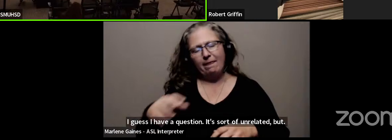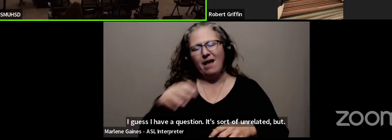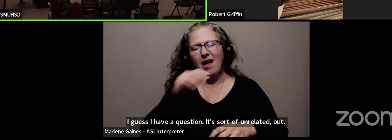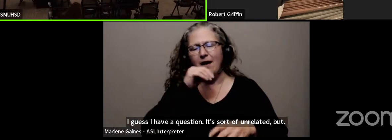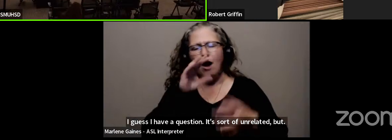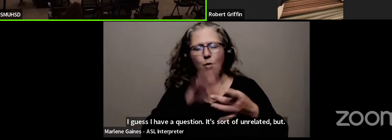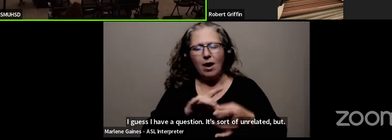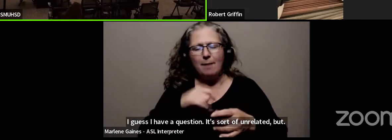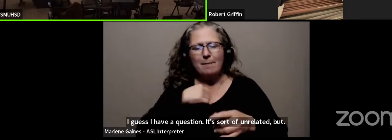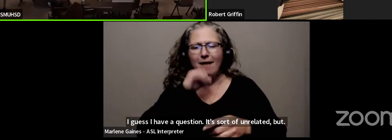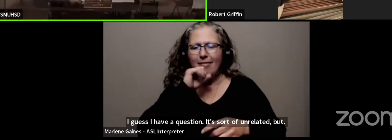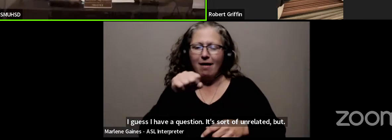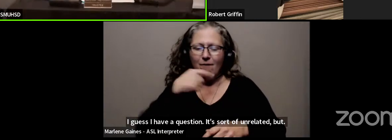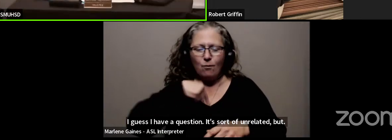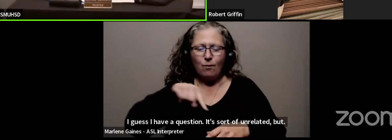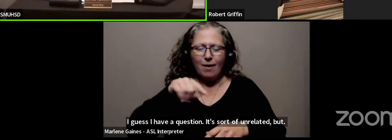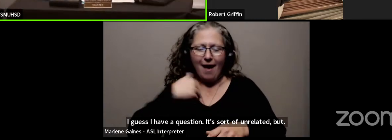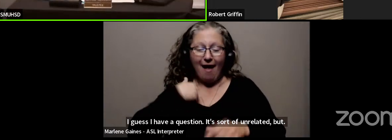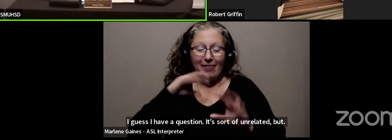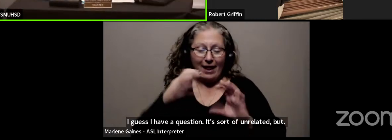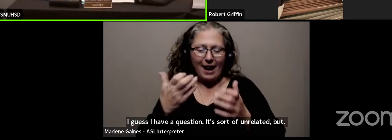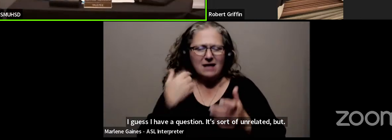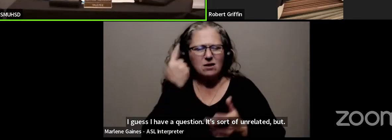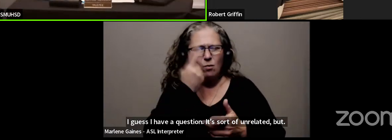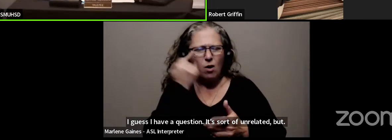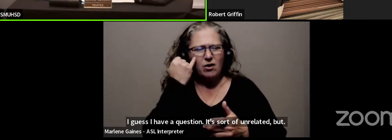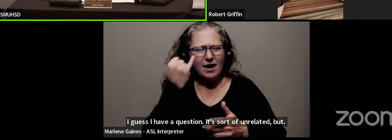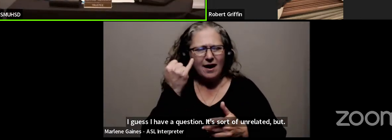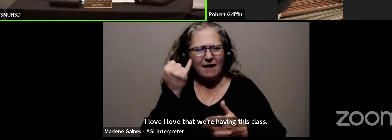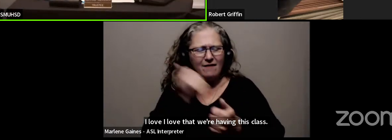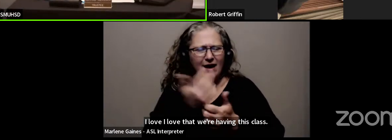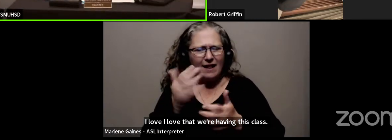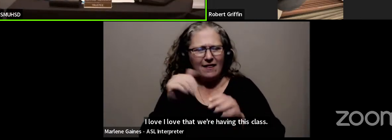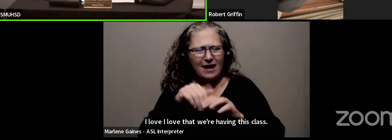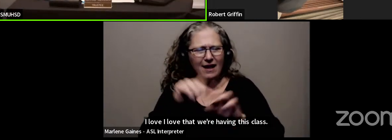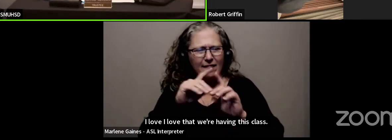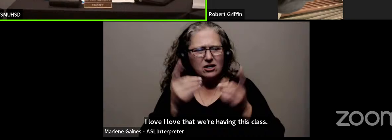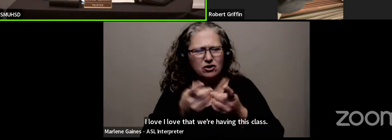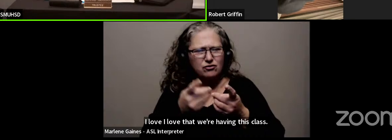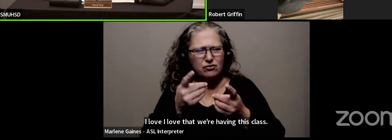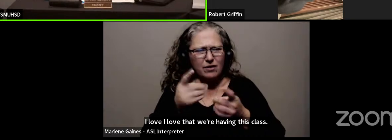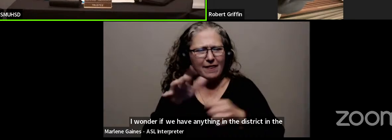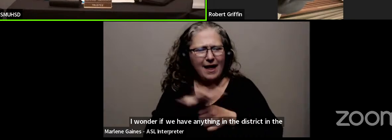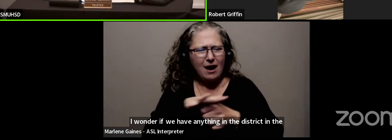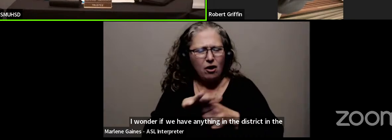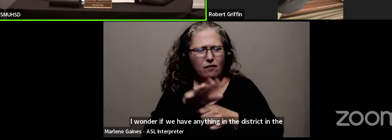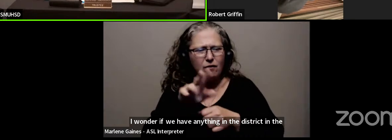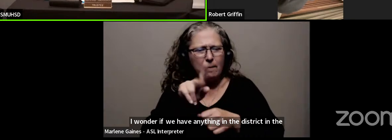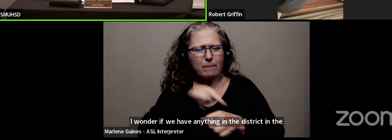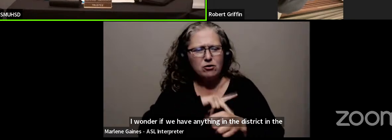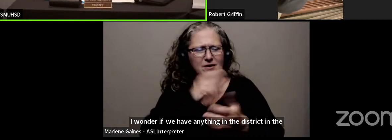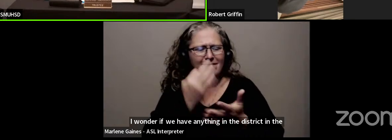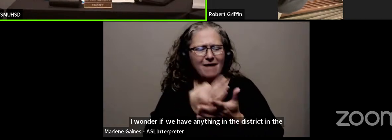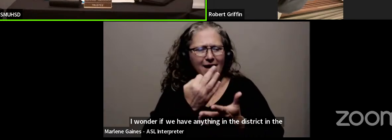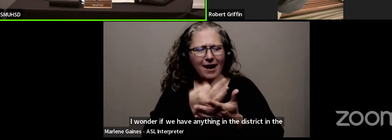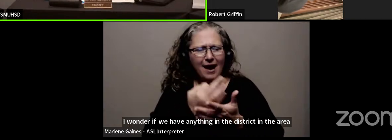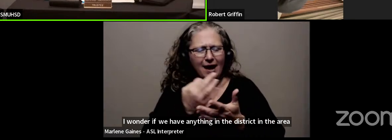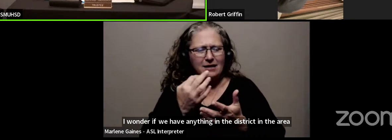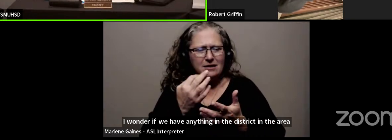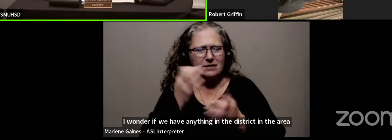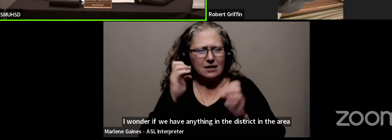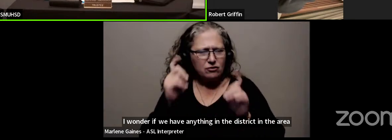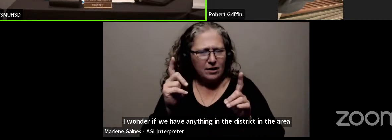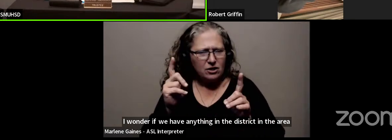having this class. I wonder if we have anything in the district in the area of personal finance